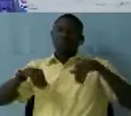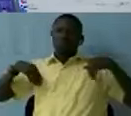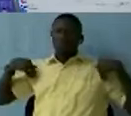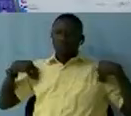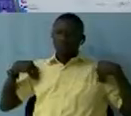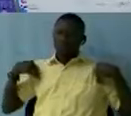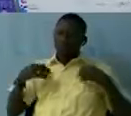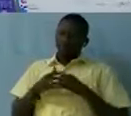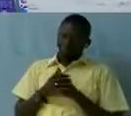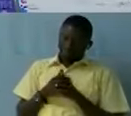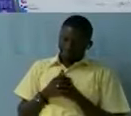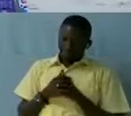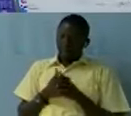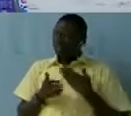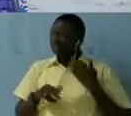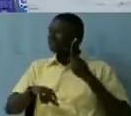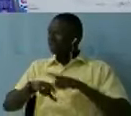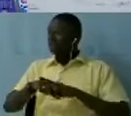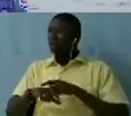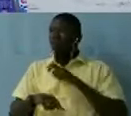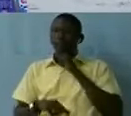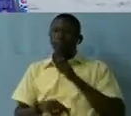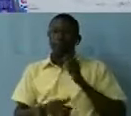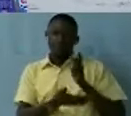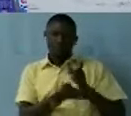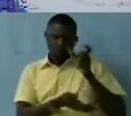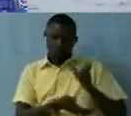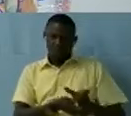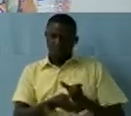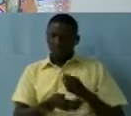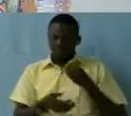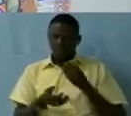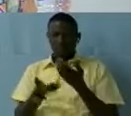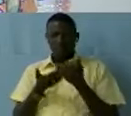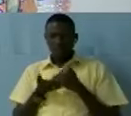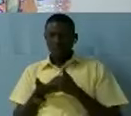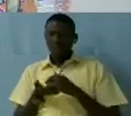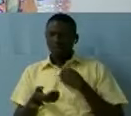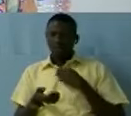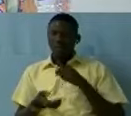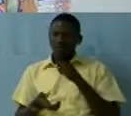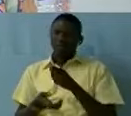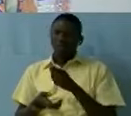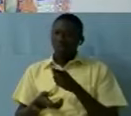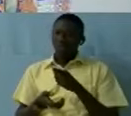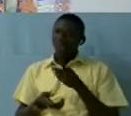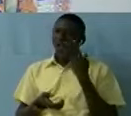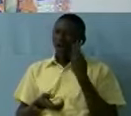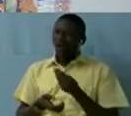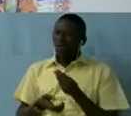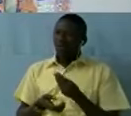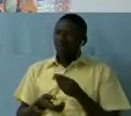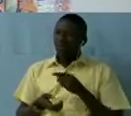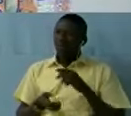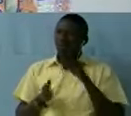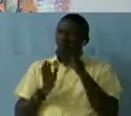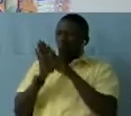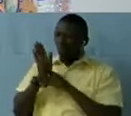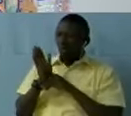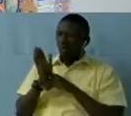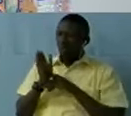At this point, Mr. Witness, can you tell the commission the effect that the program had on you? Say a fokko mi